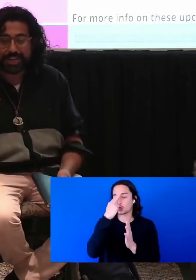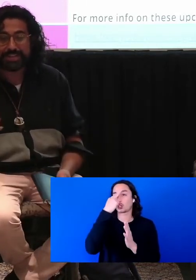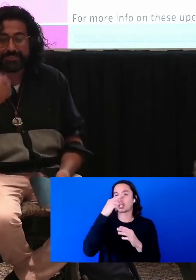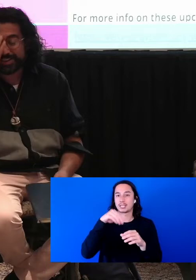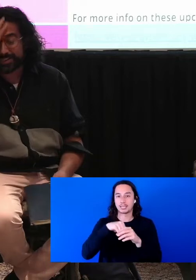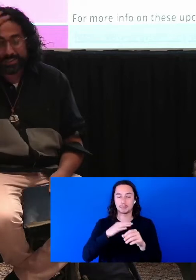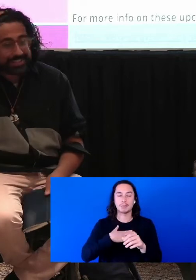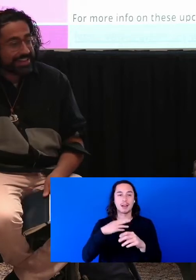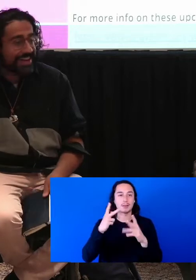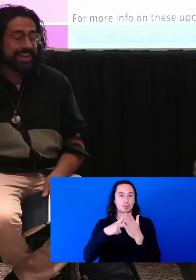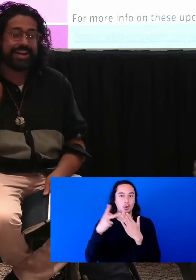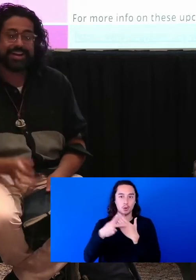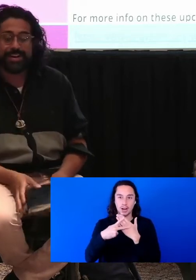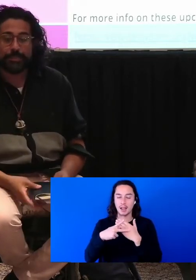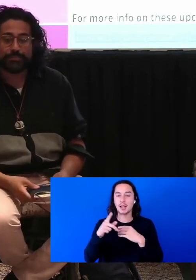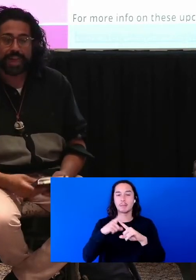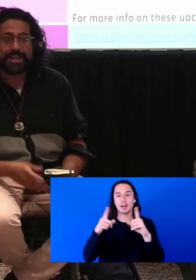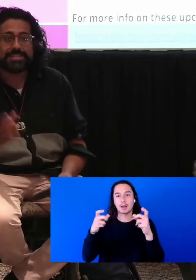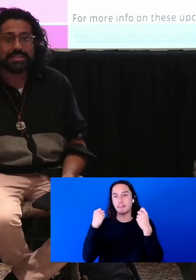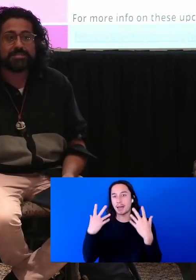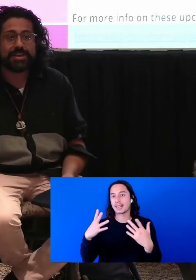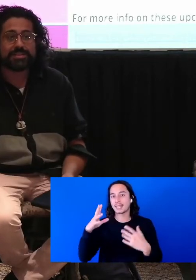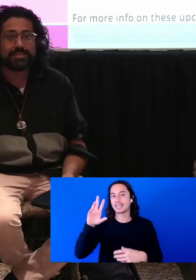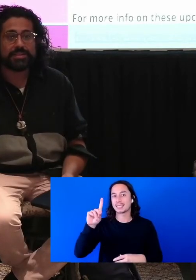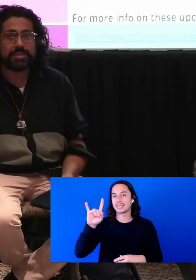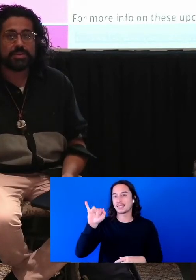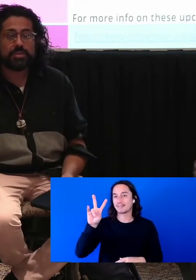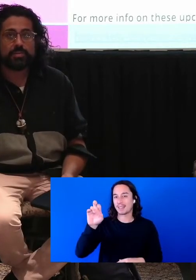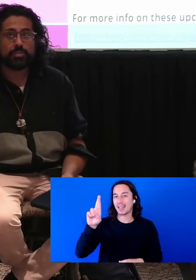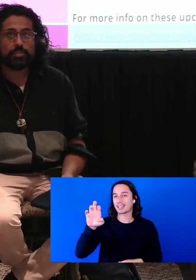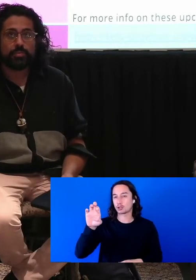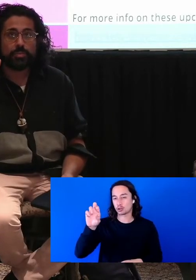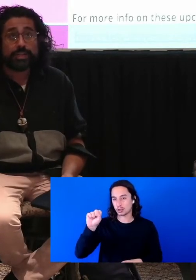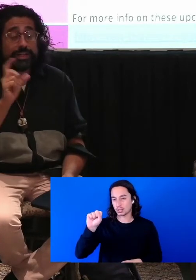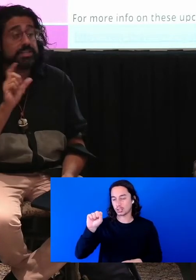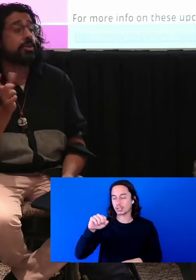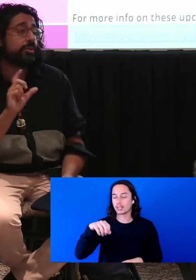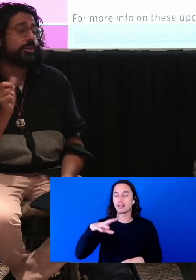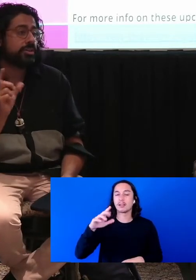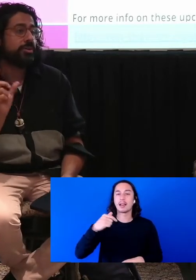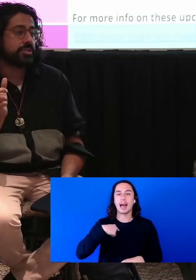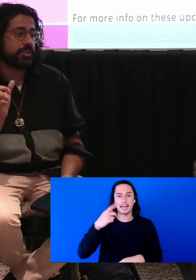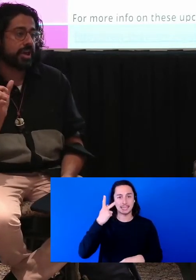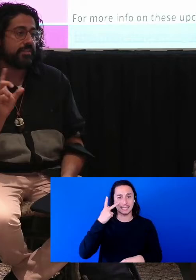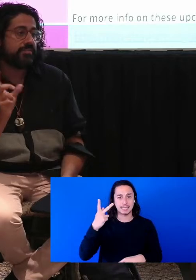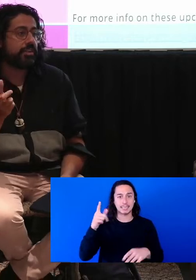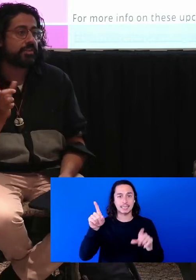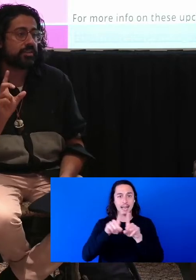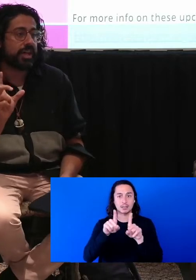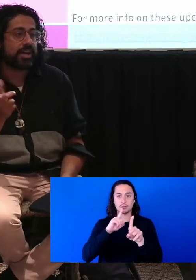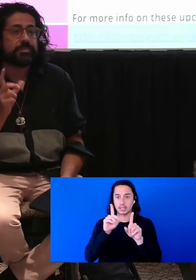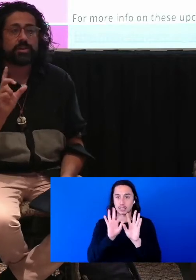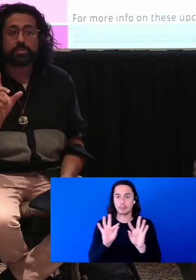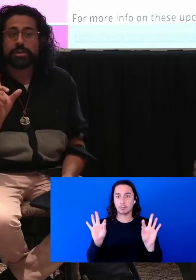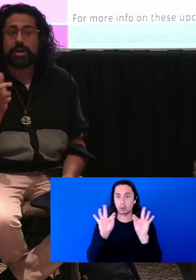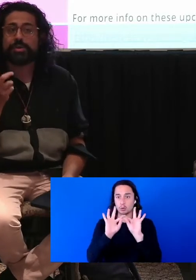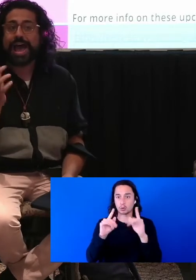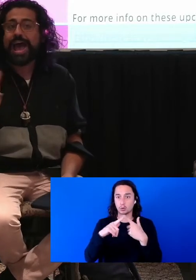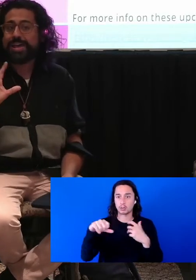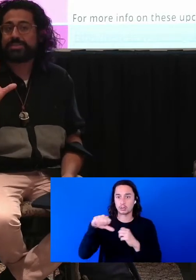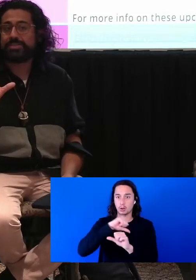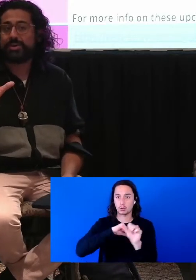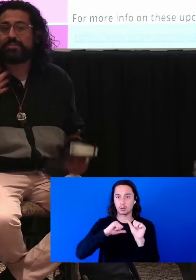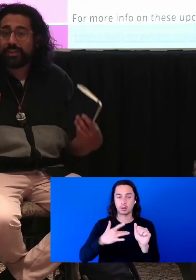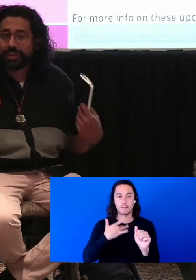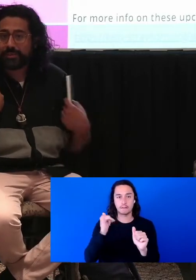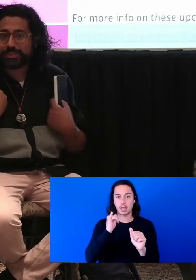like most, a lot of devisers. I see them as really integral to each other. I feel like for a lot of my career, I